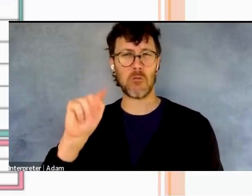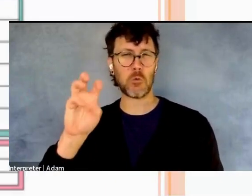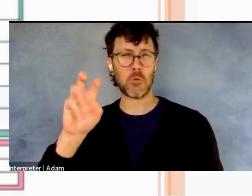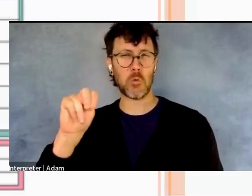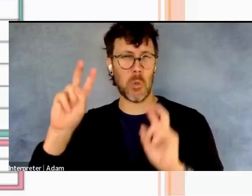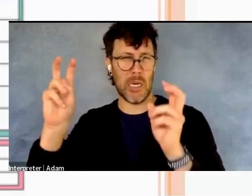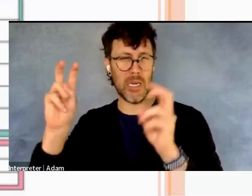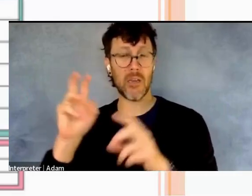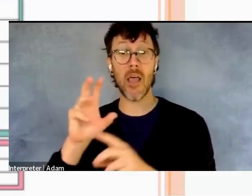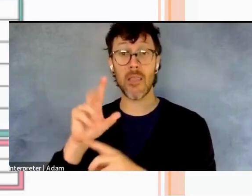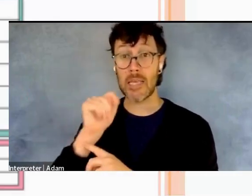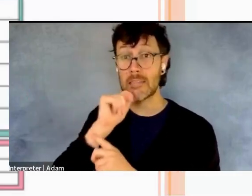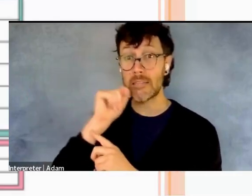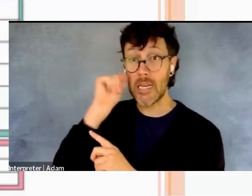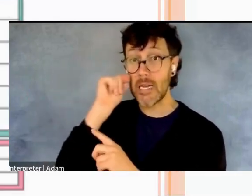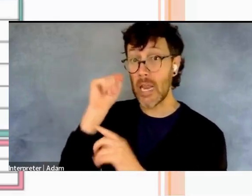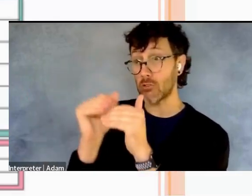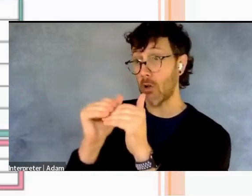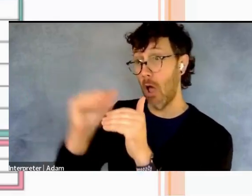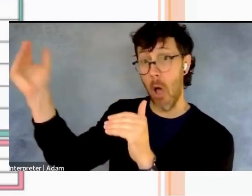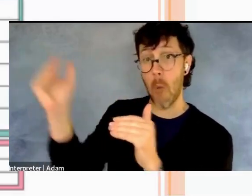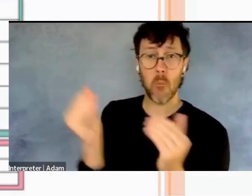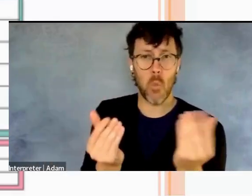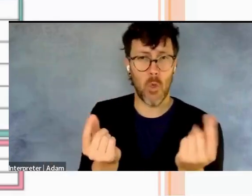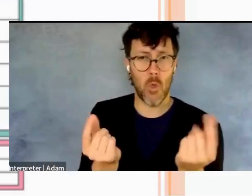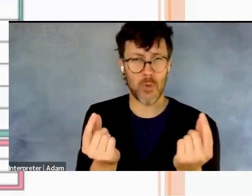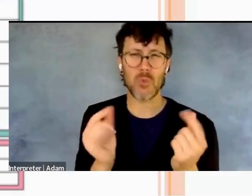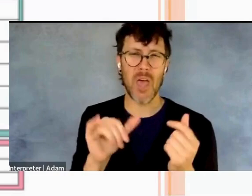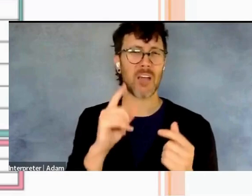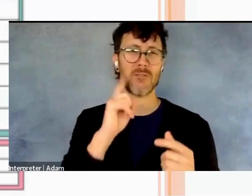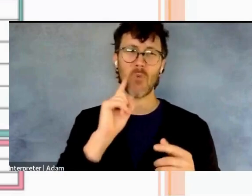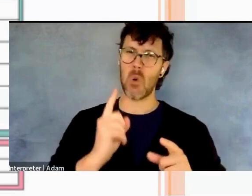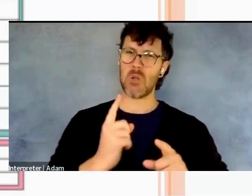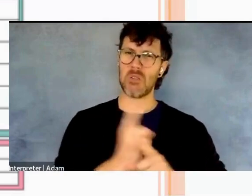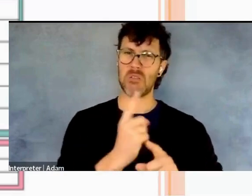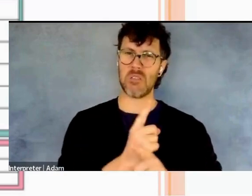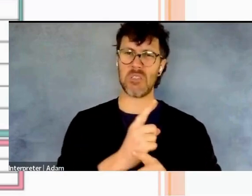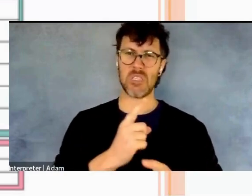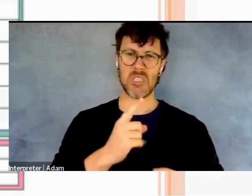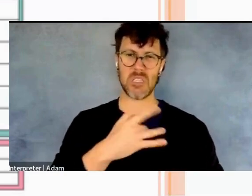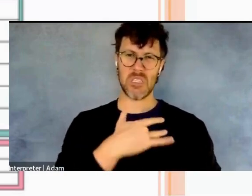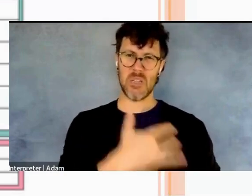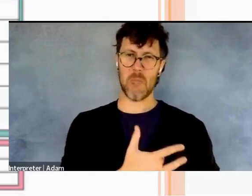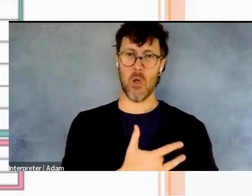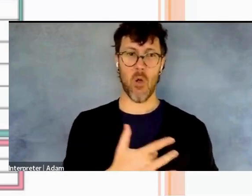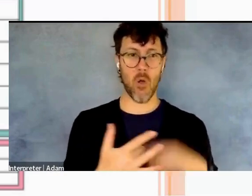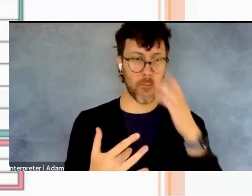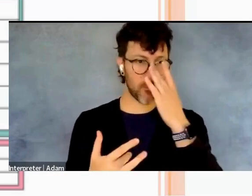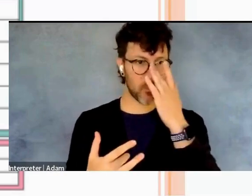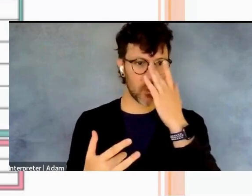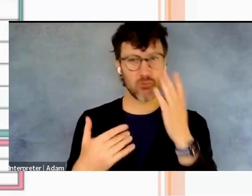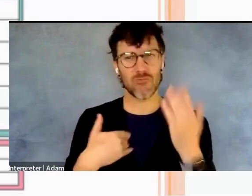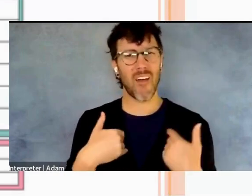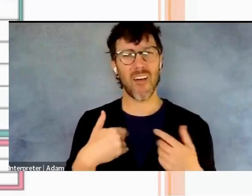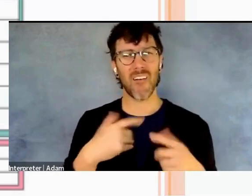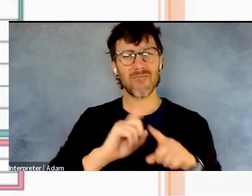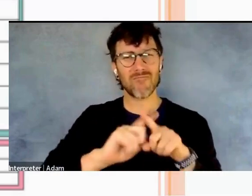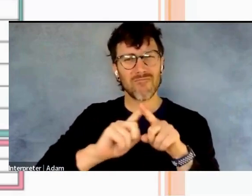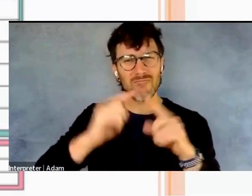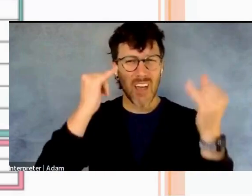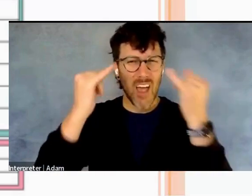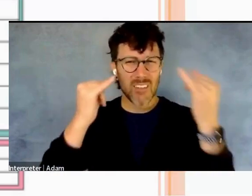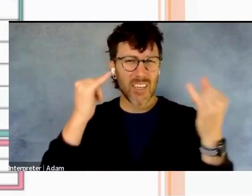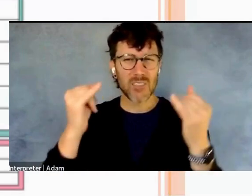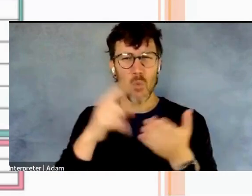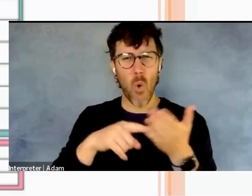plus, what they could help do. That's just for typical. So, but it just gives you an idea of some different kinds of chores our kids could help out